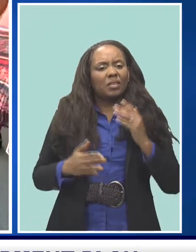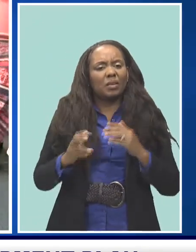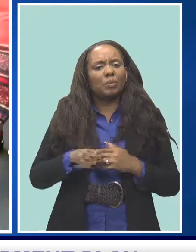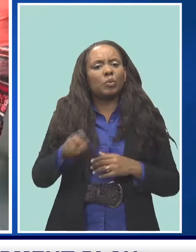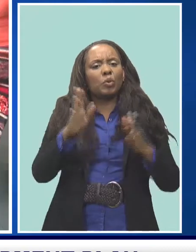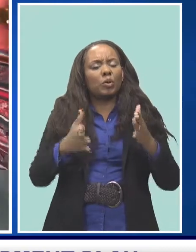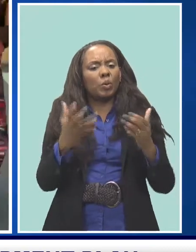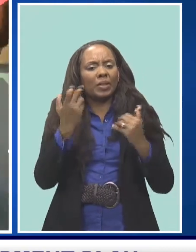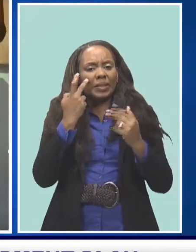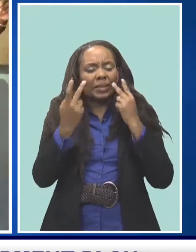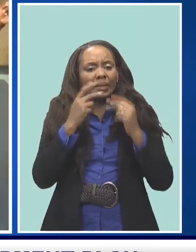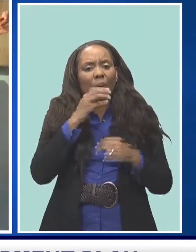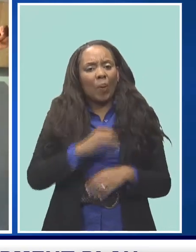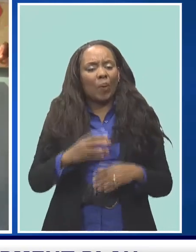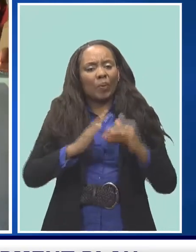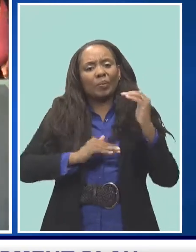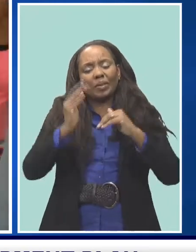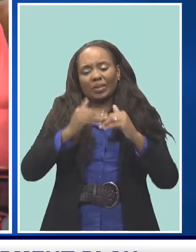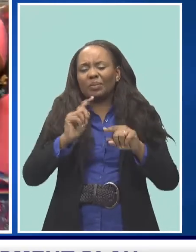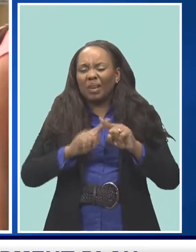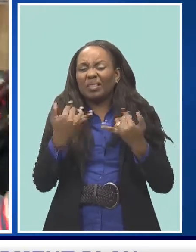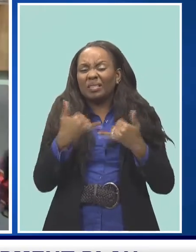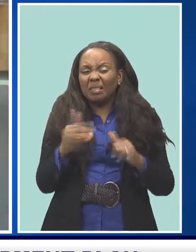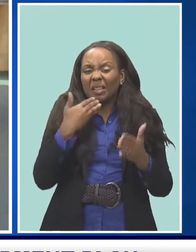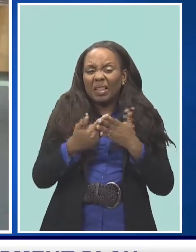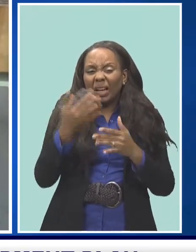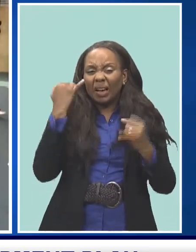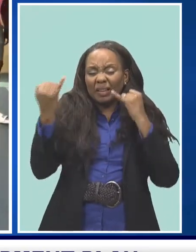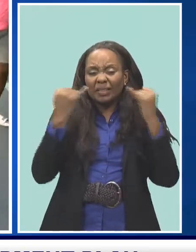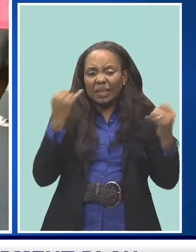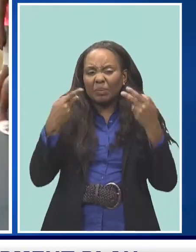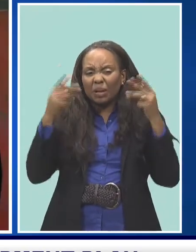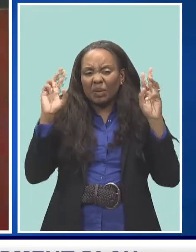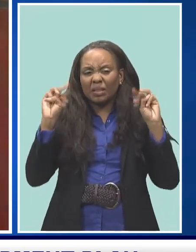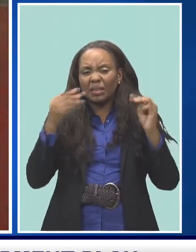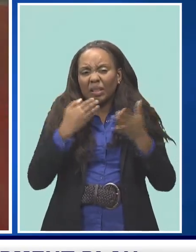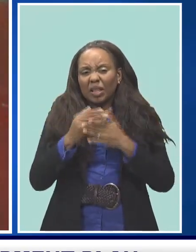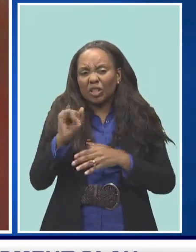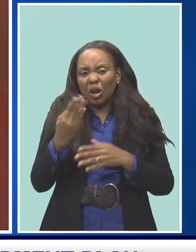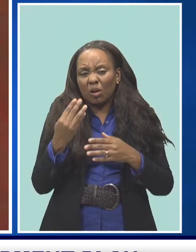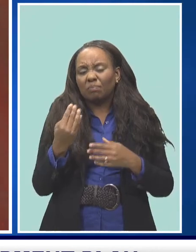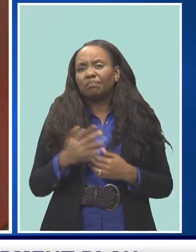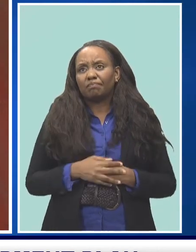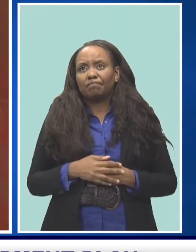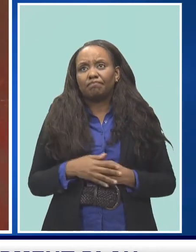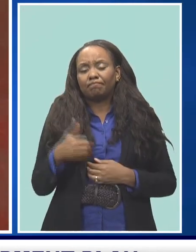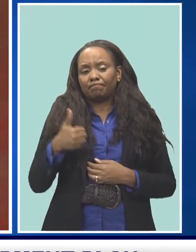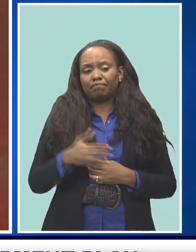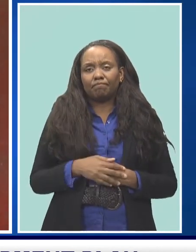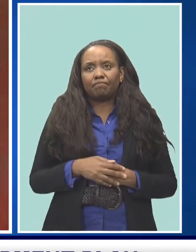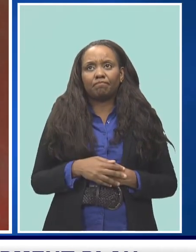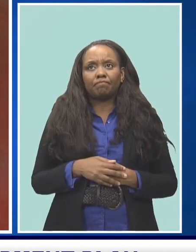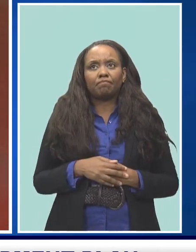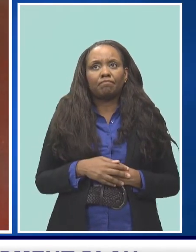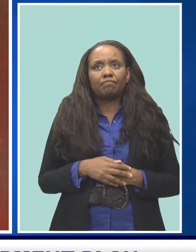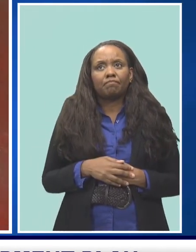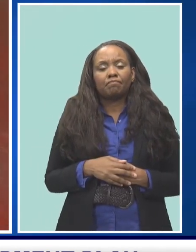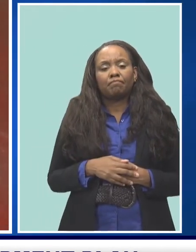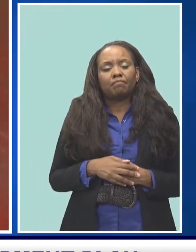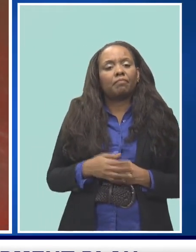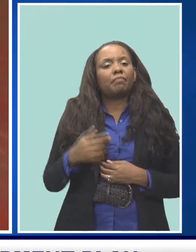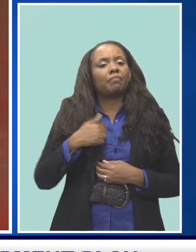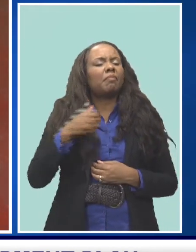right? So I think it's a very good idea with the Prime Minister doing the job that she's doing right now. From what I hear, the people like they agree with